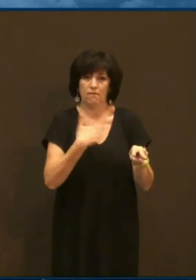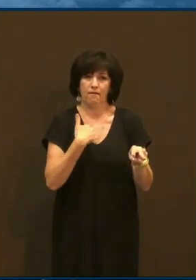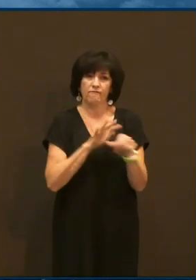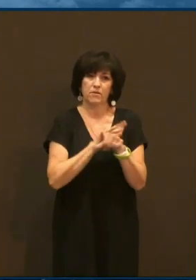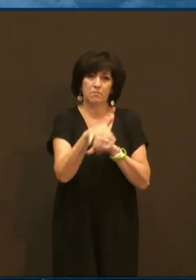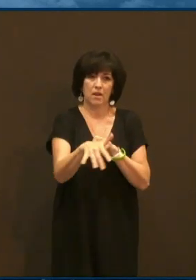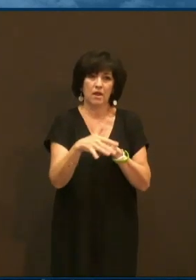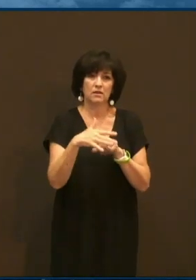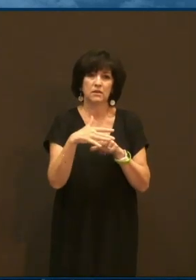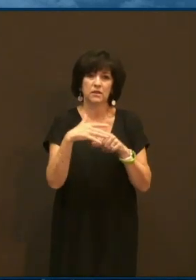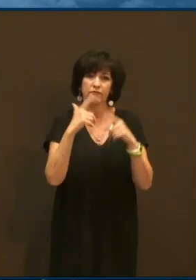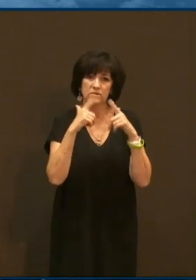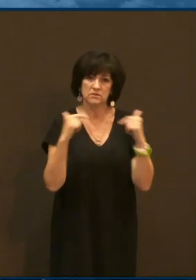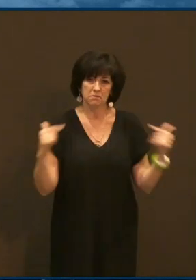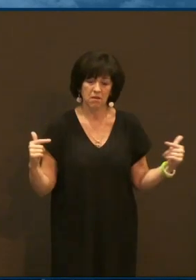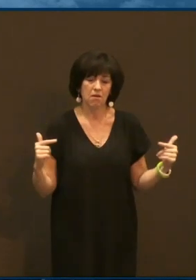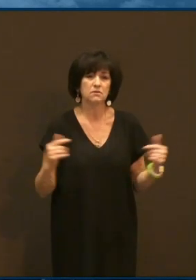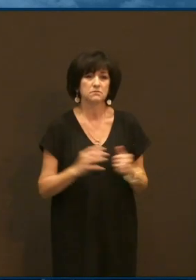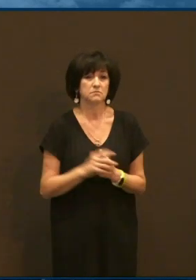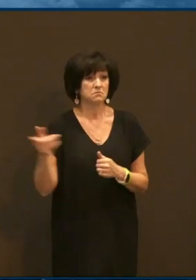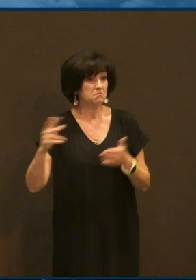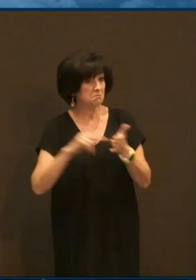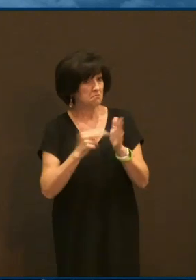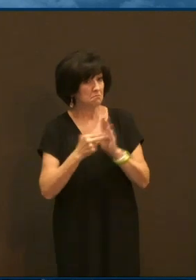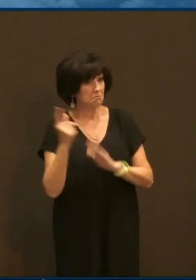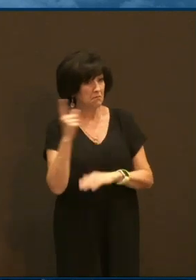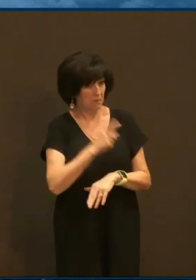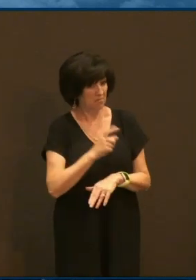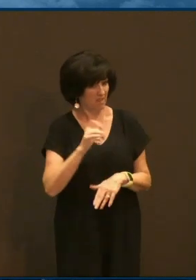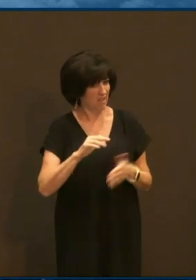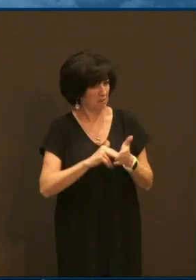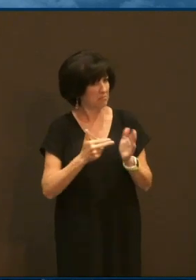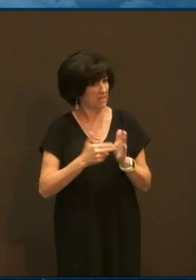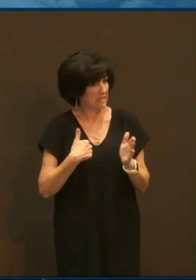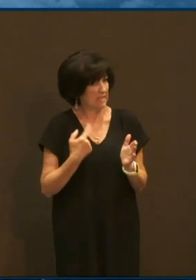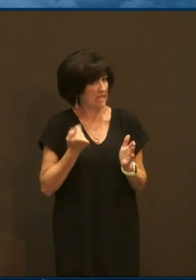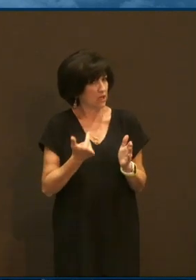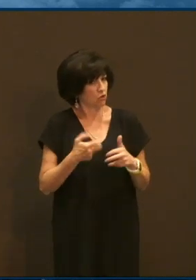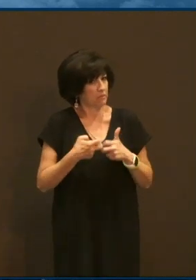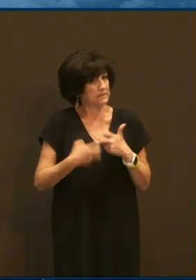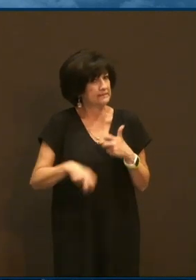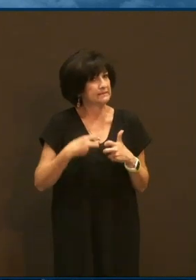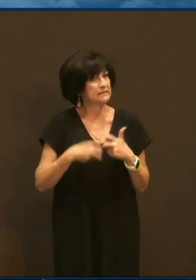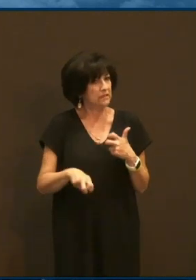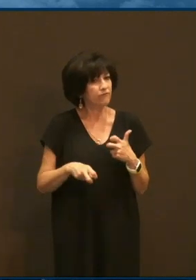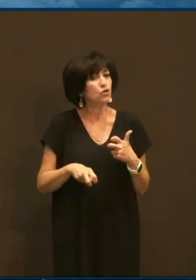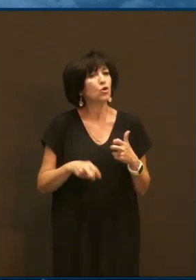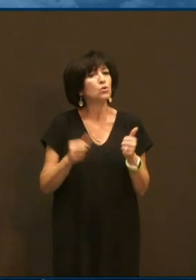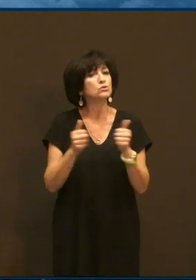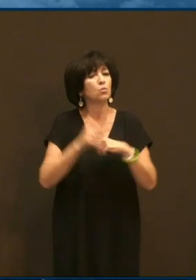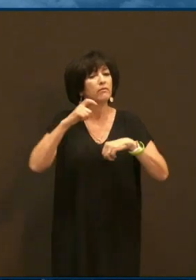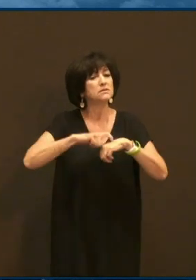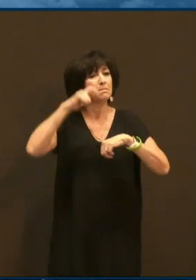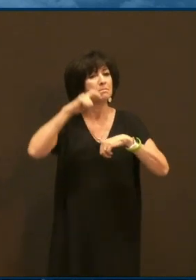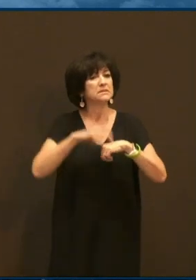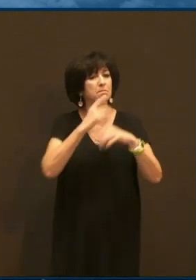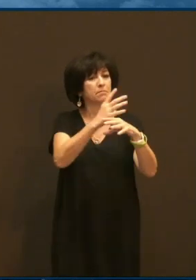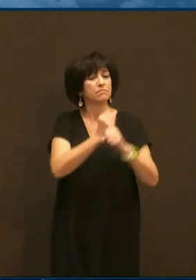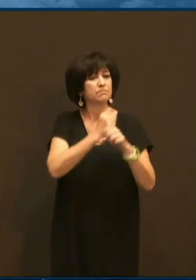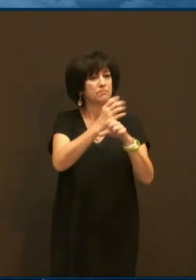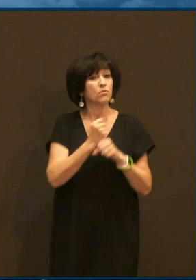a difficulty with the supply chain. Yes. Because some of these other states are experiencing more of an uptick than we are.